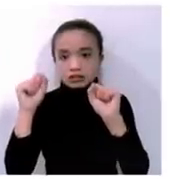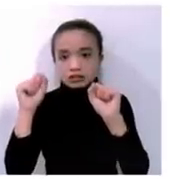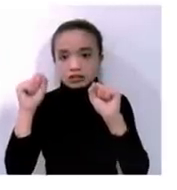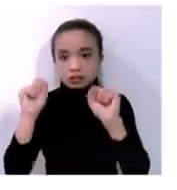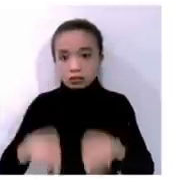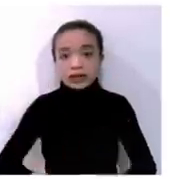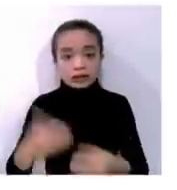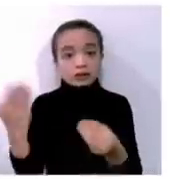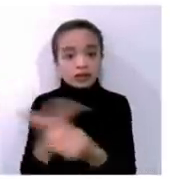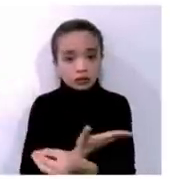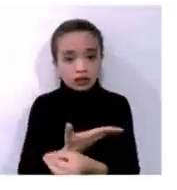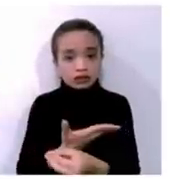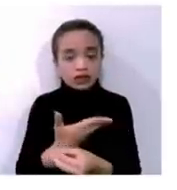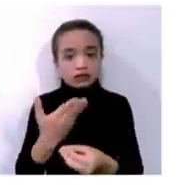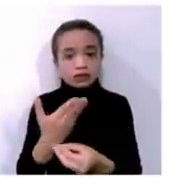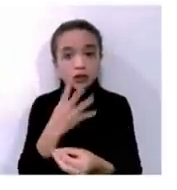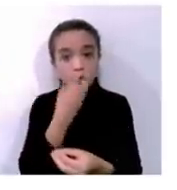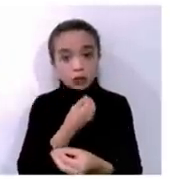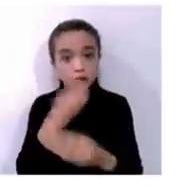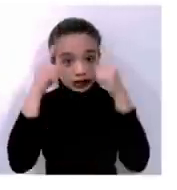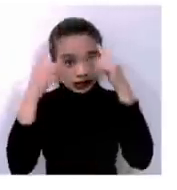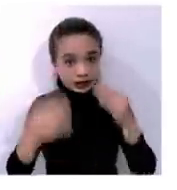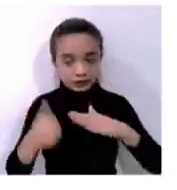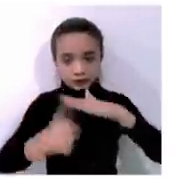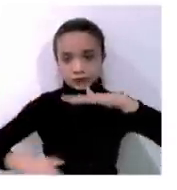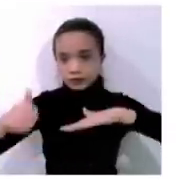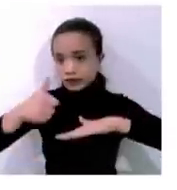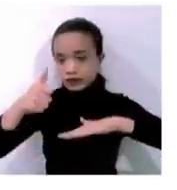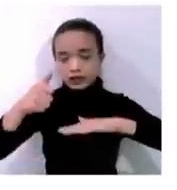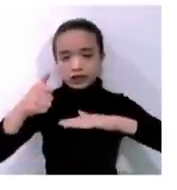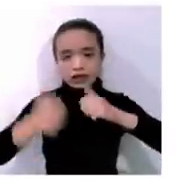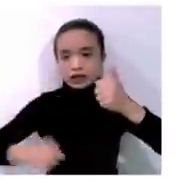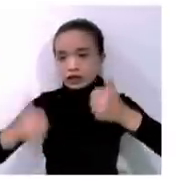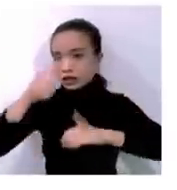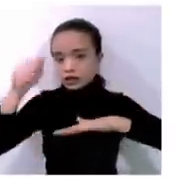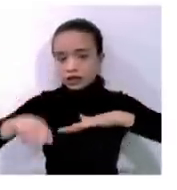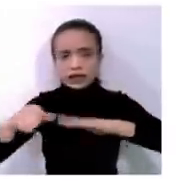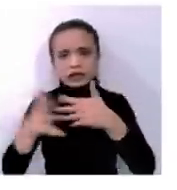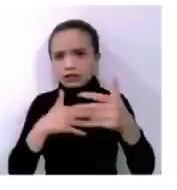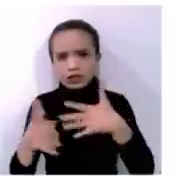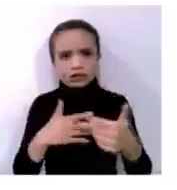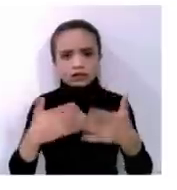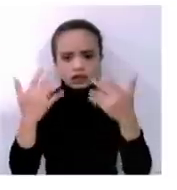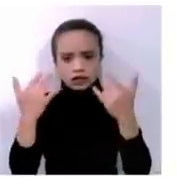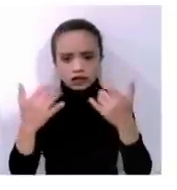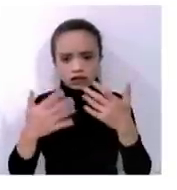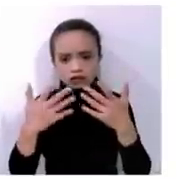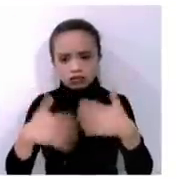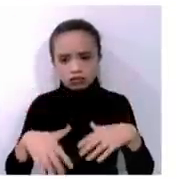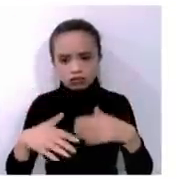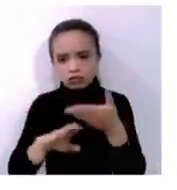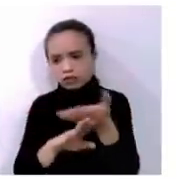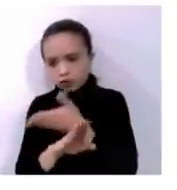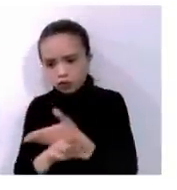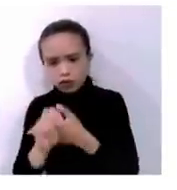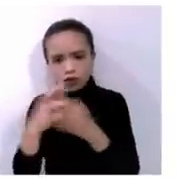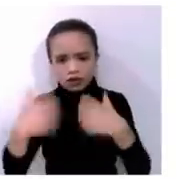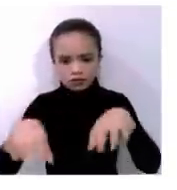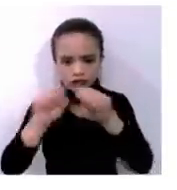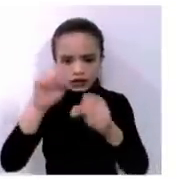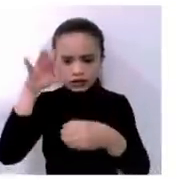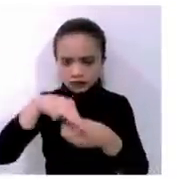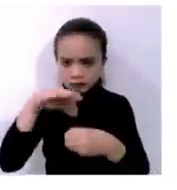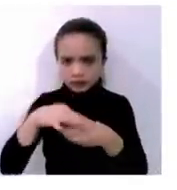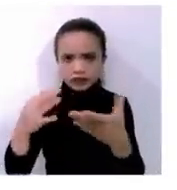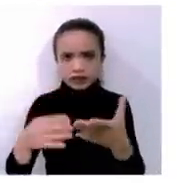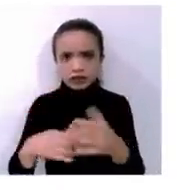Court, even after he wins or before May 9. Now he's more in danger if he is disqualified before